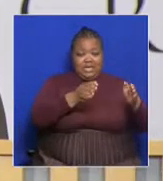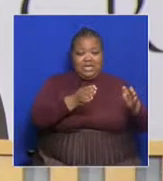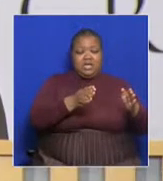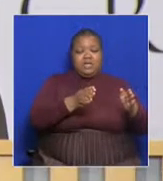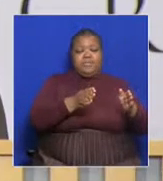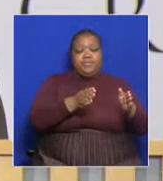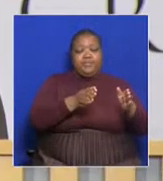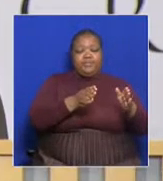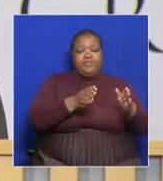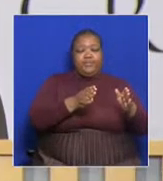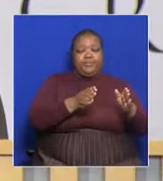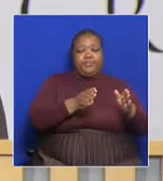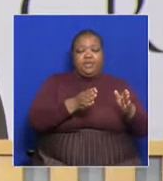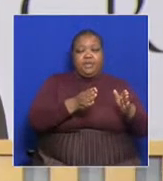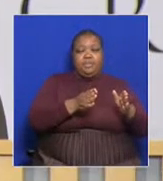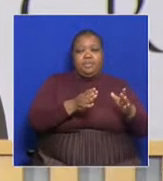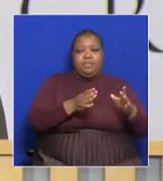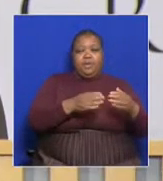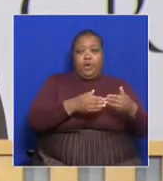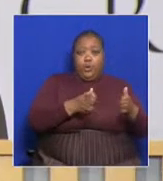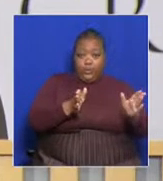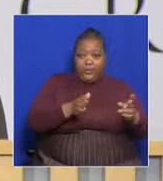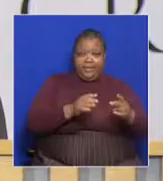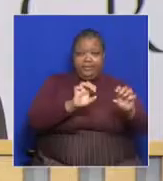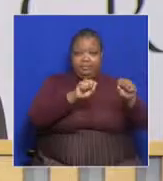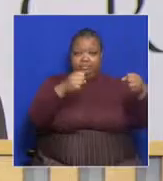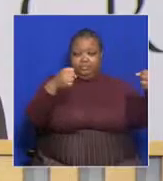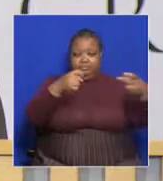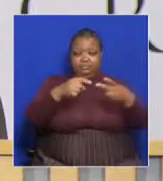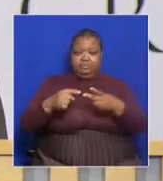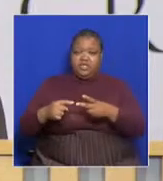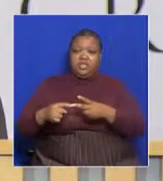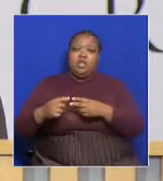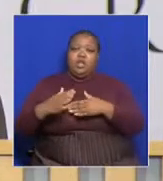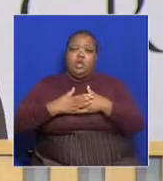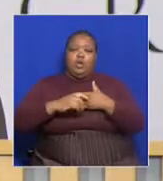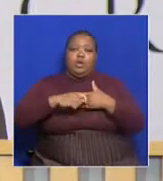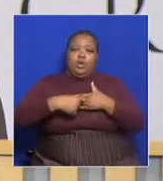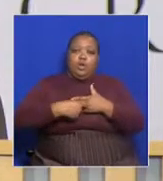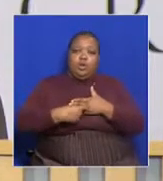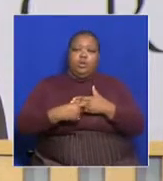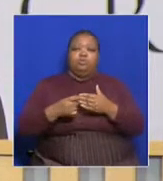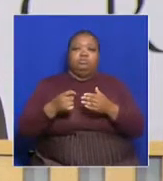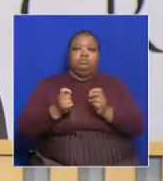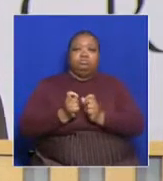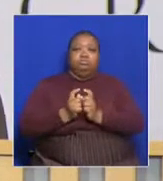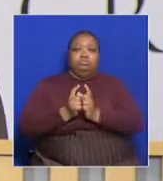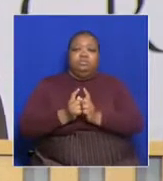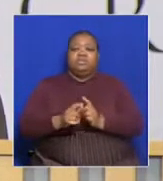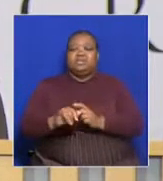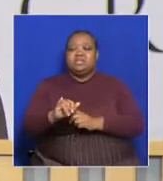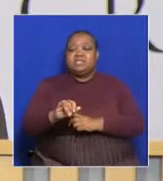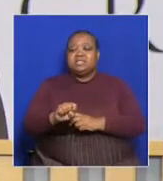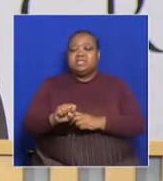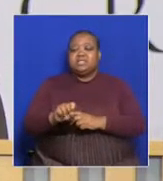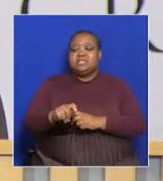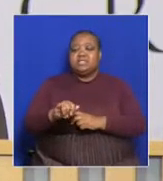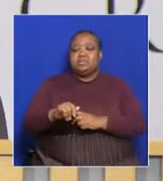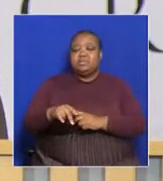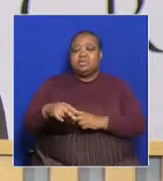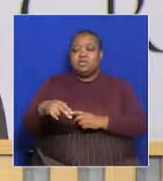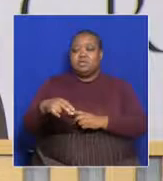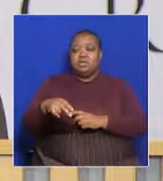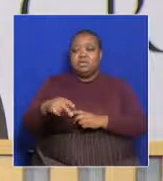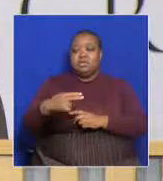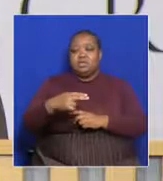Upon reaching Isipingo, laying it out in rows. The only photos that were absent were obviously sealing them in